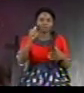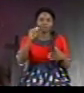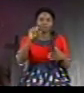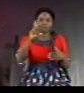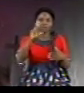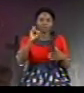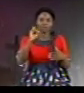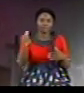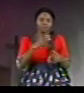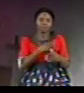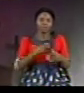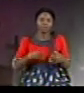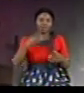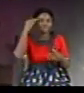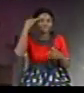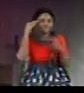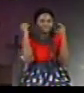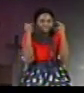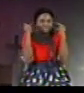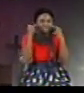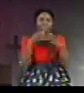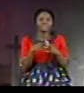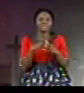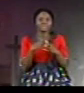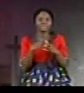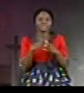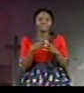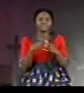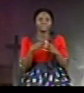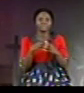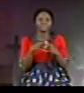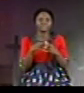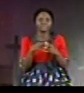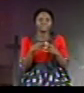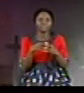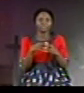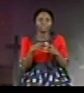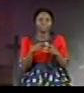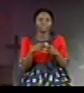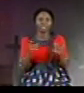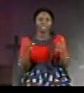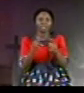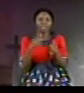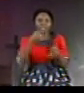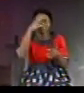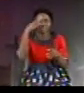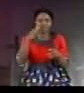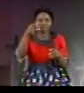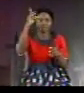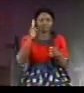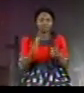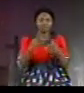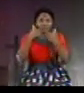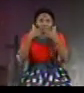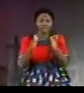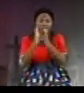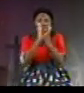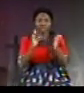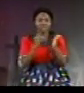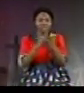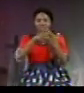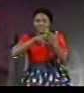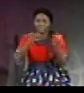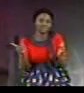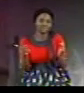To leave this side to this side, just transfer it from one place to another. But as soon as the man of God finished praying, it disappeared. Praise